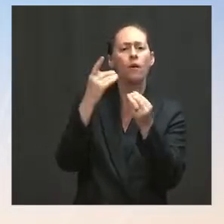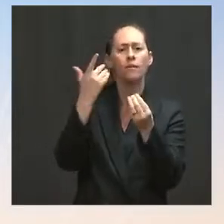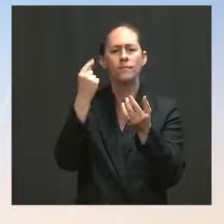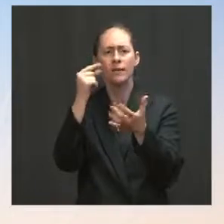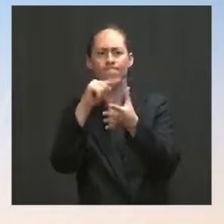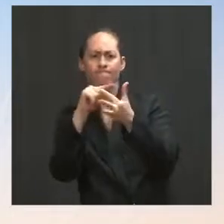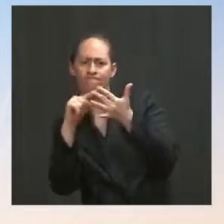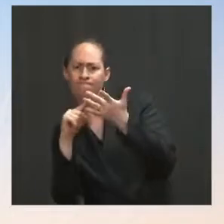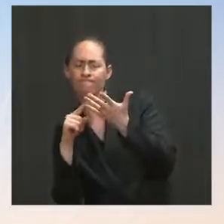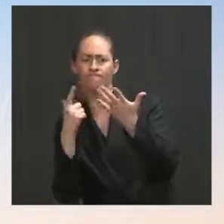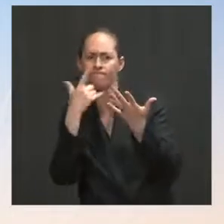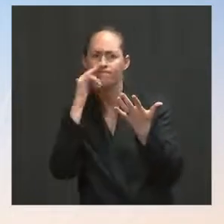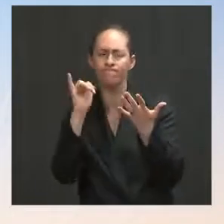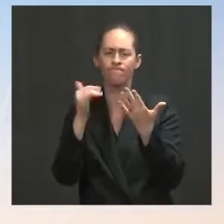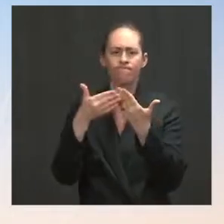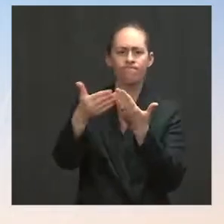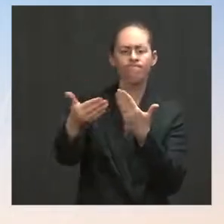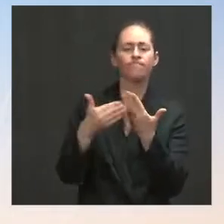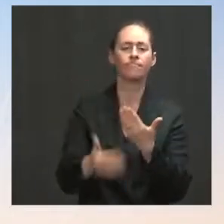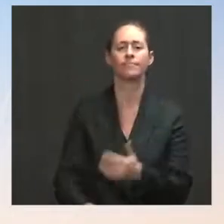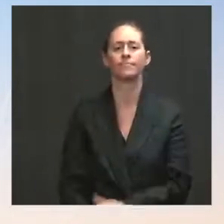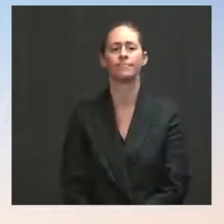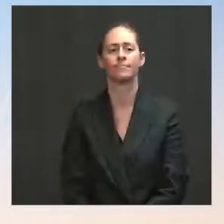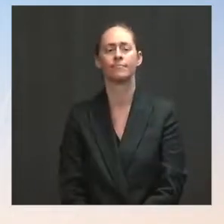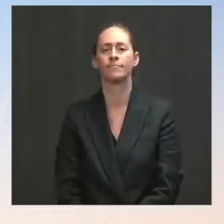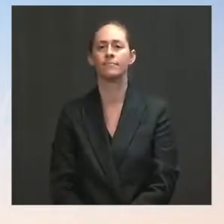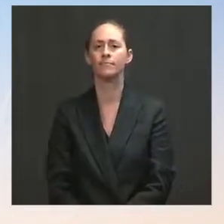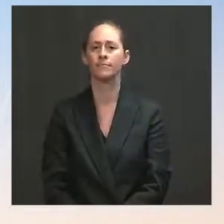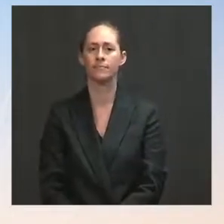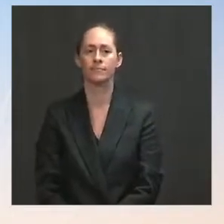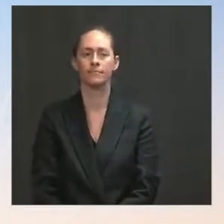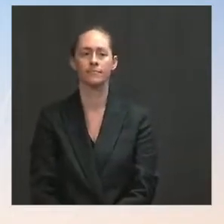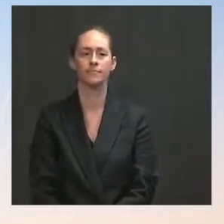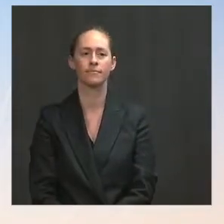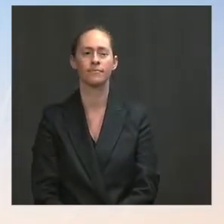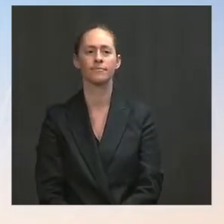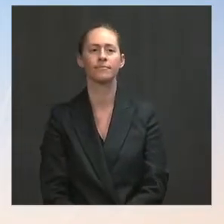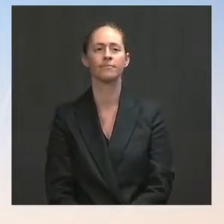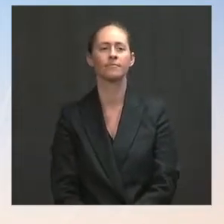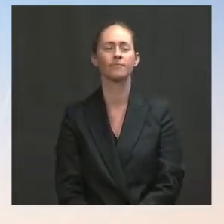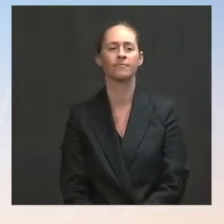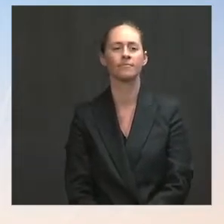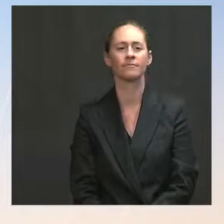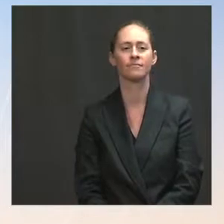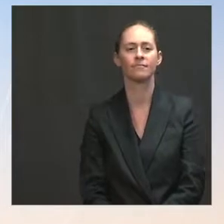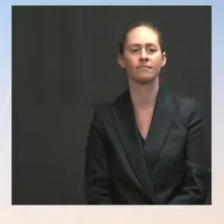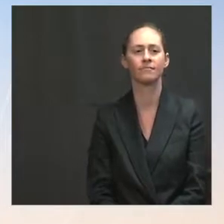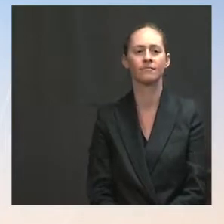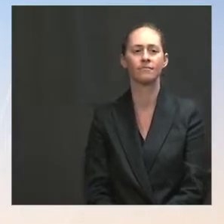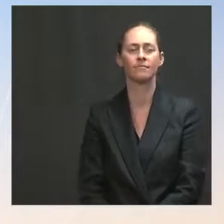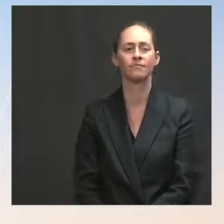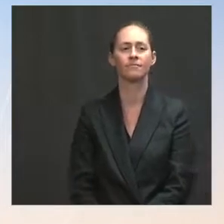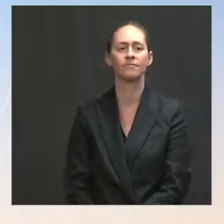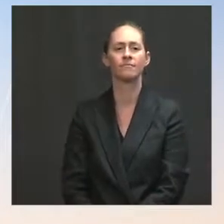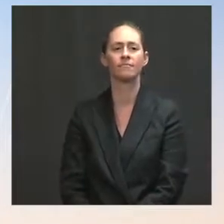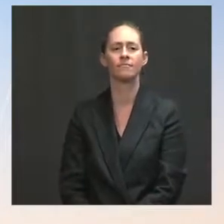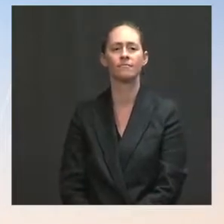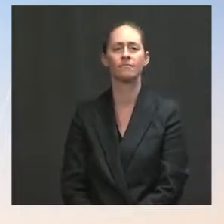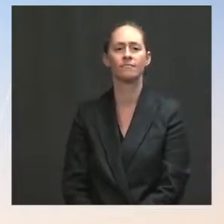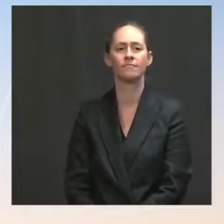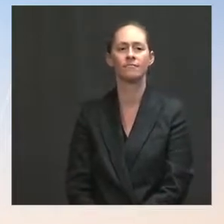forward. Go ahead. Jen, over the weekend, House Whip James Clyburn, an ally of the president's,